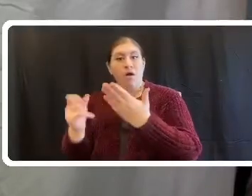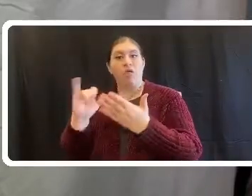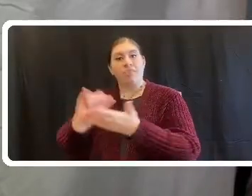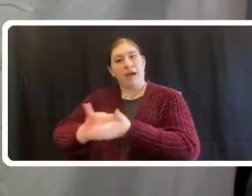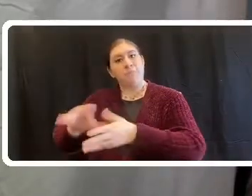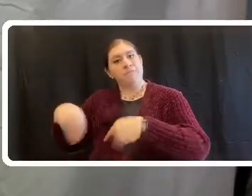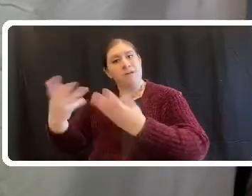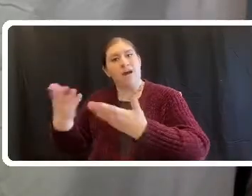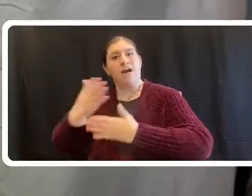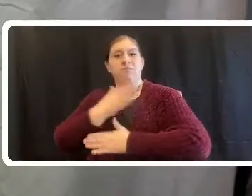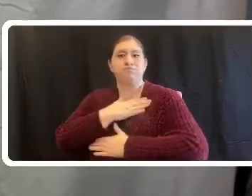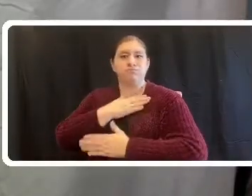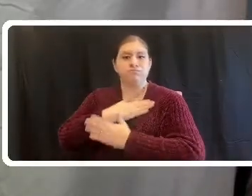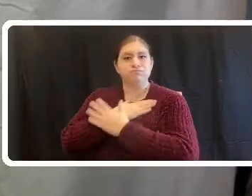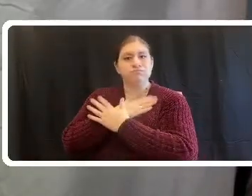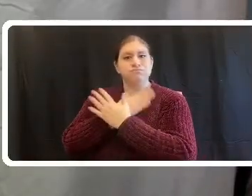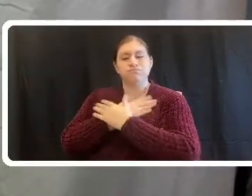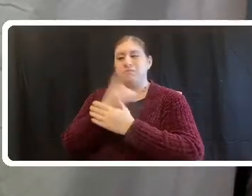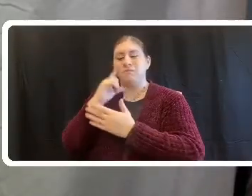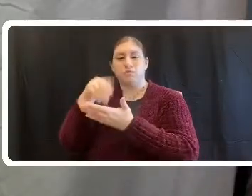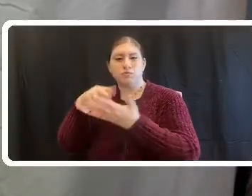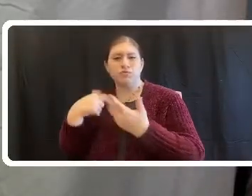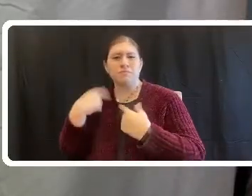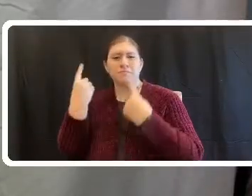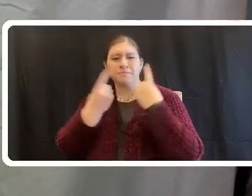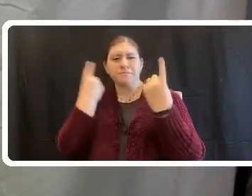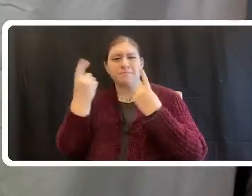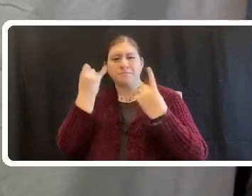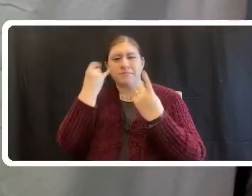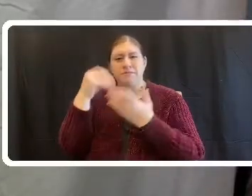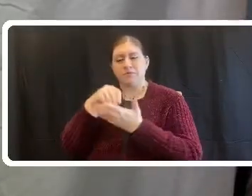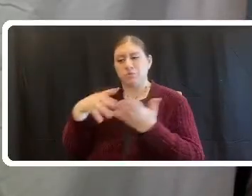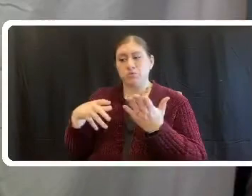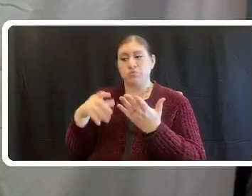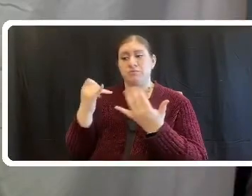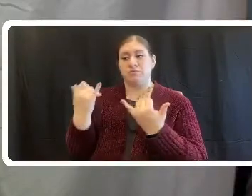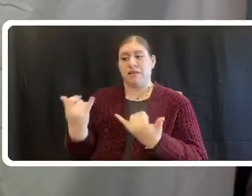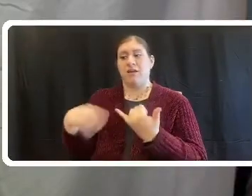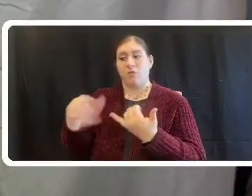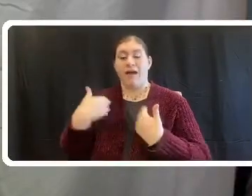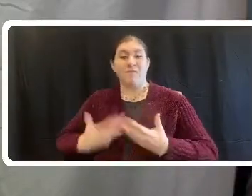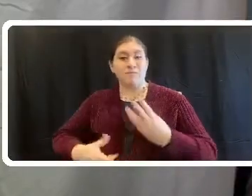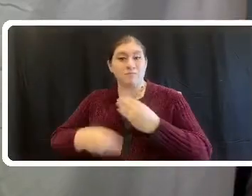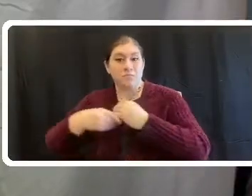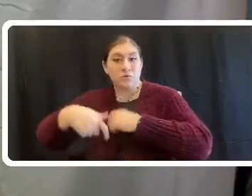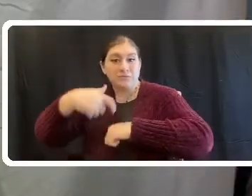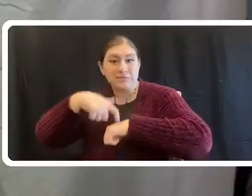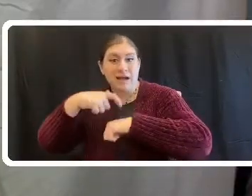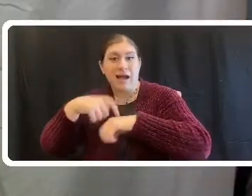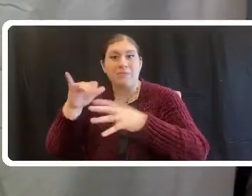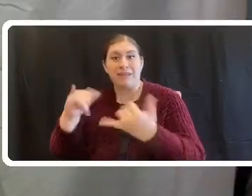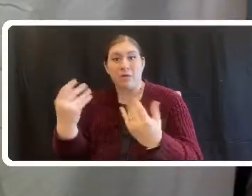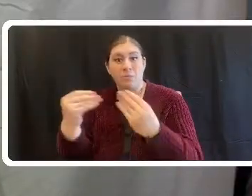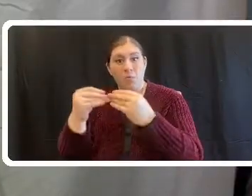some relaxation. And I'm wondering if students are finding that they have more time and are being even more